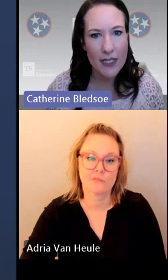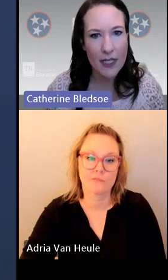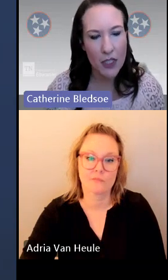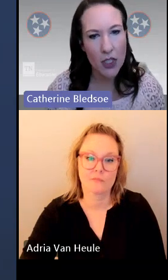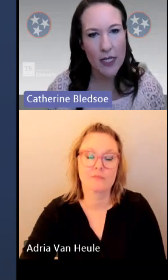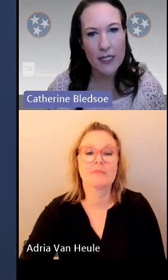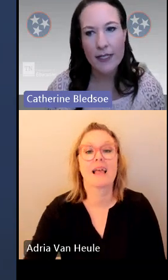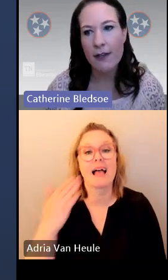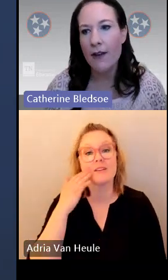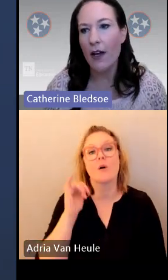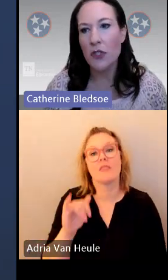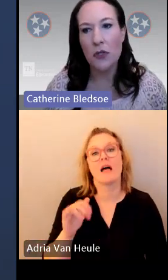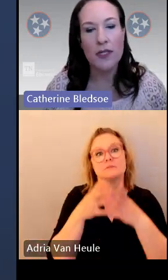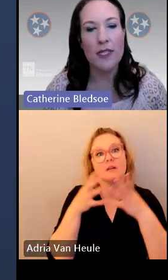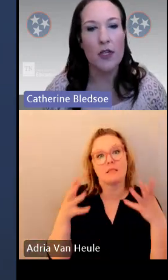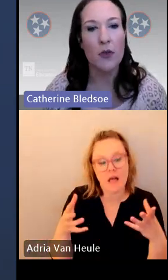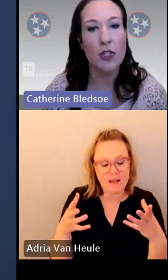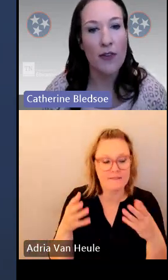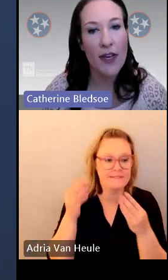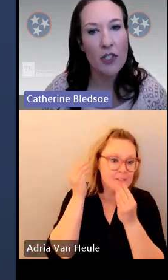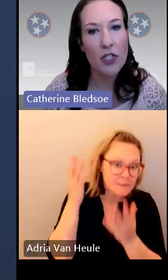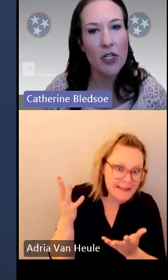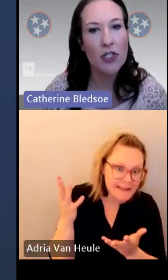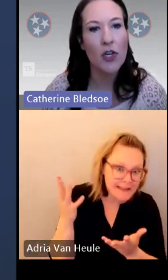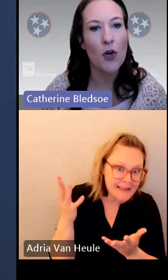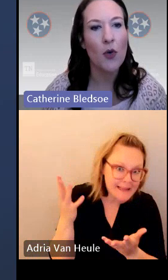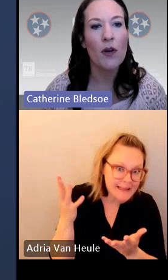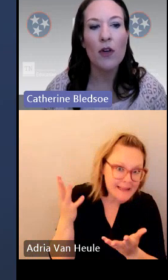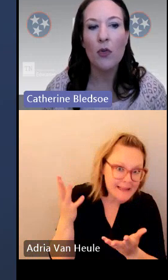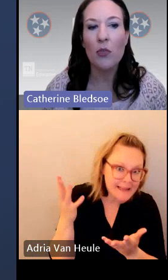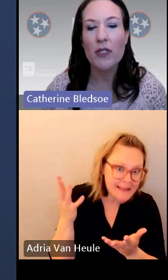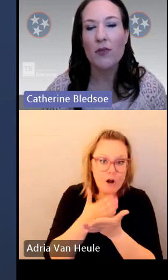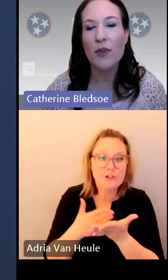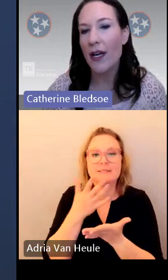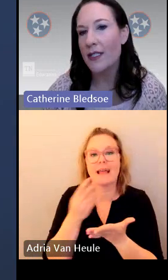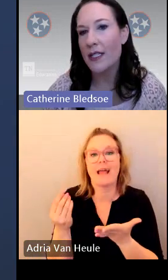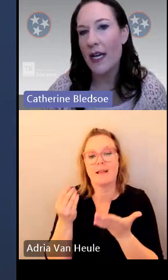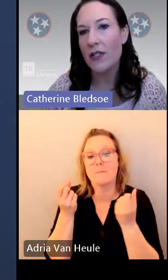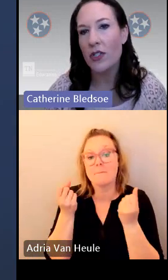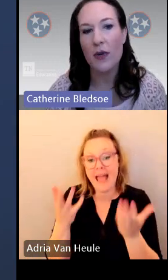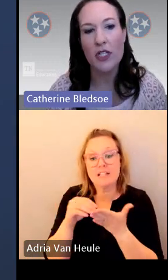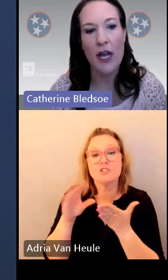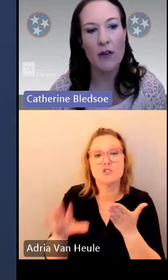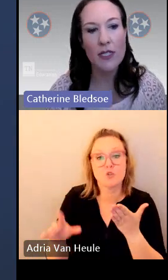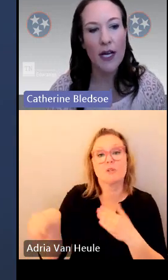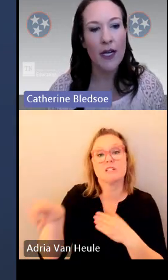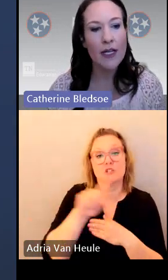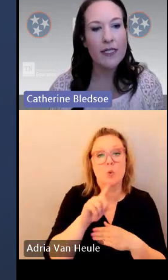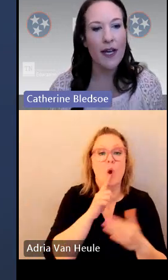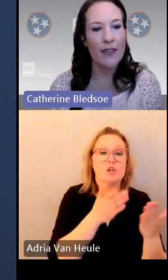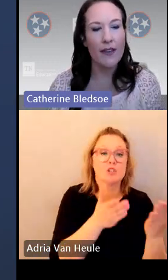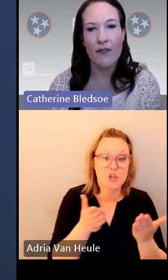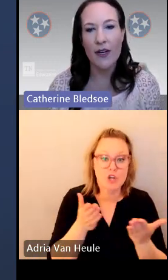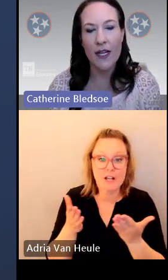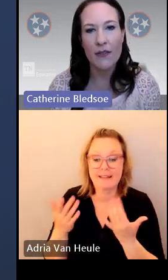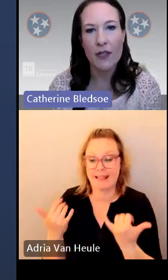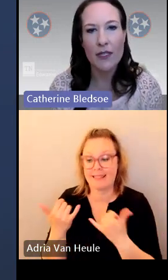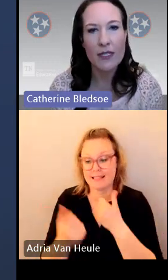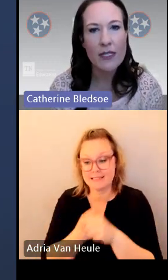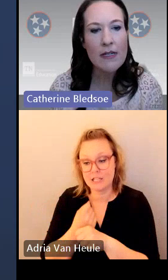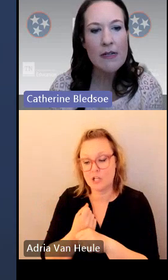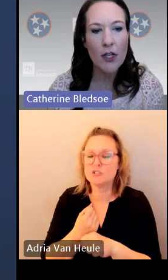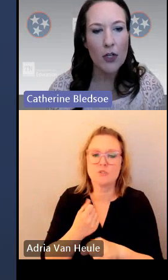know that there is an increase of students that you are surveying this year. So please do not hesitate to reach out to us at the